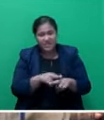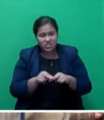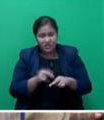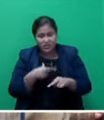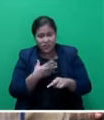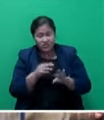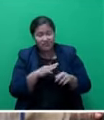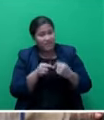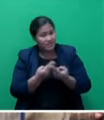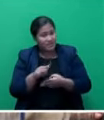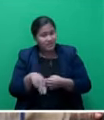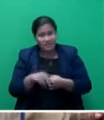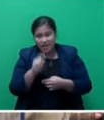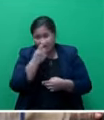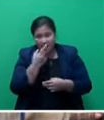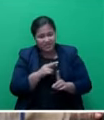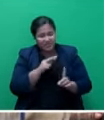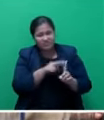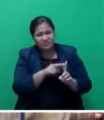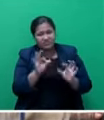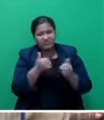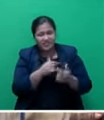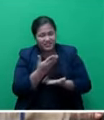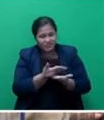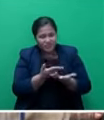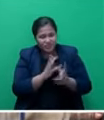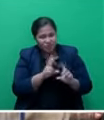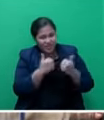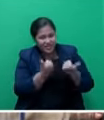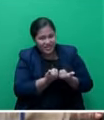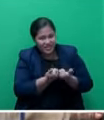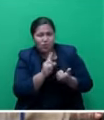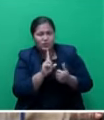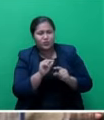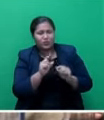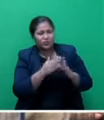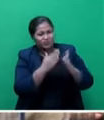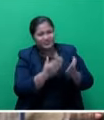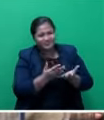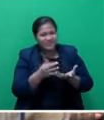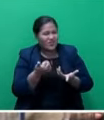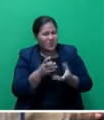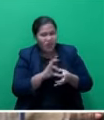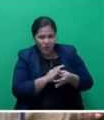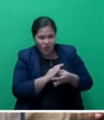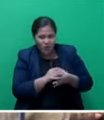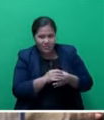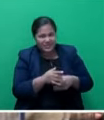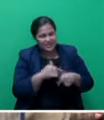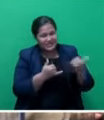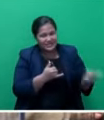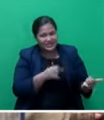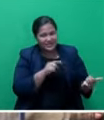family members not being able to reach any consensus as to what to do with the property, it's been left in a dilapidated state. It